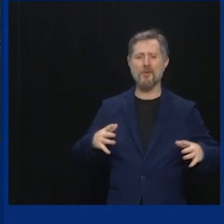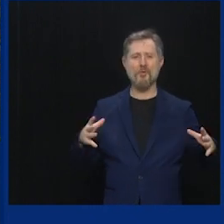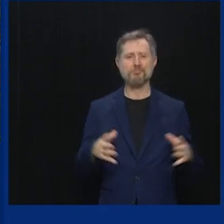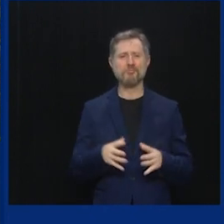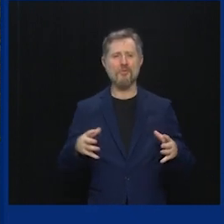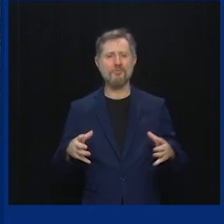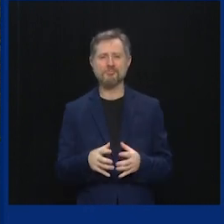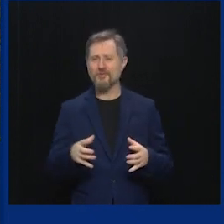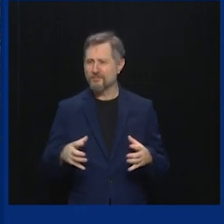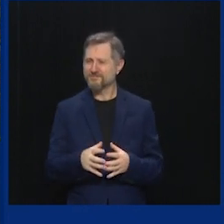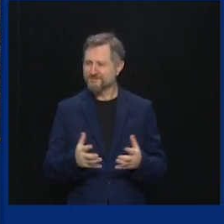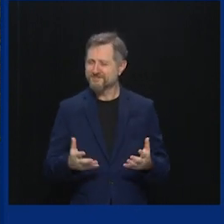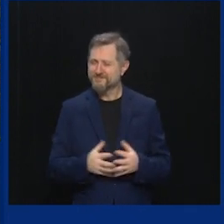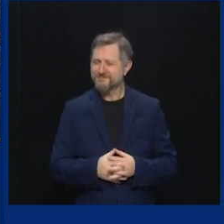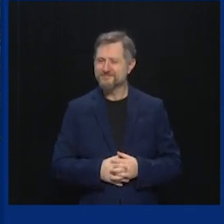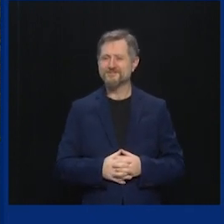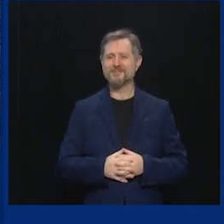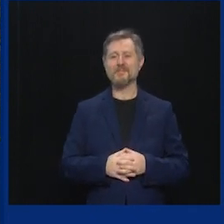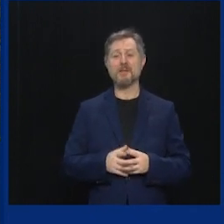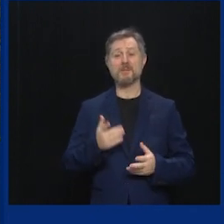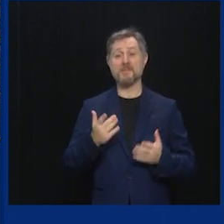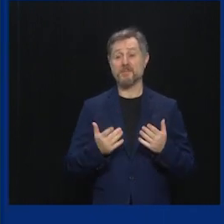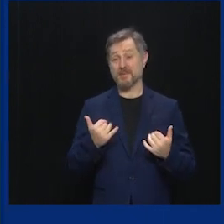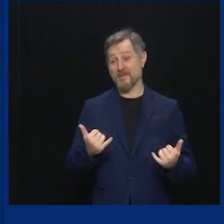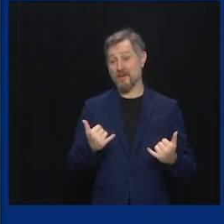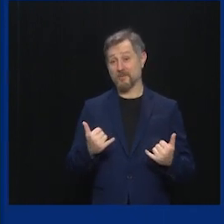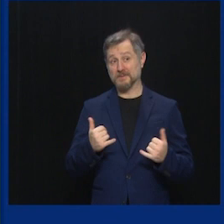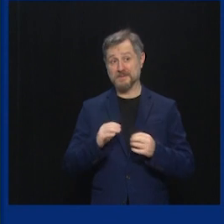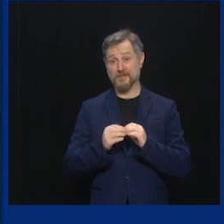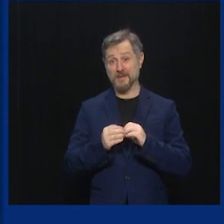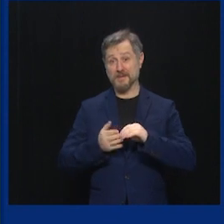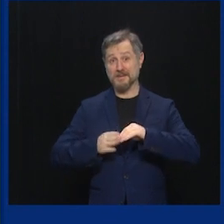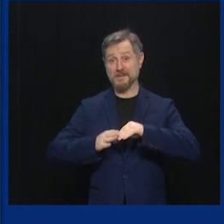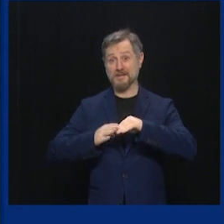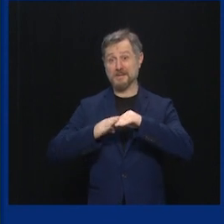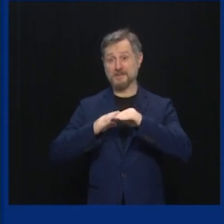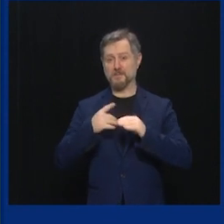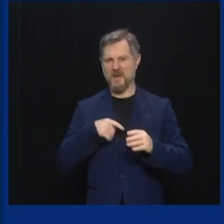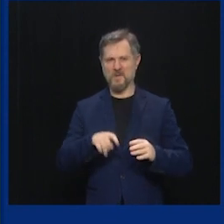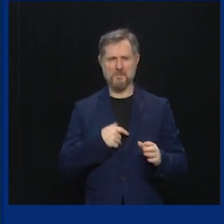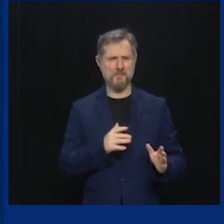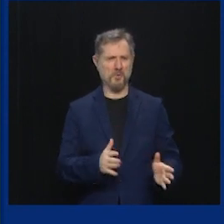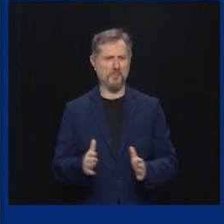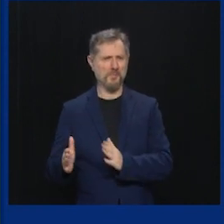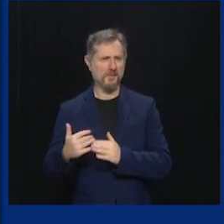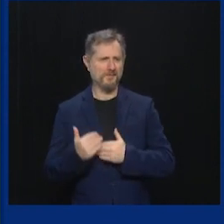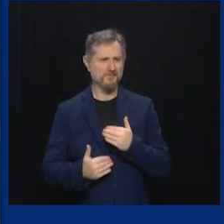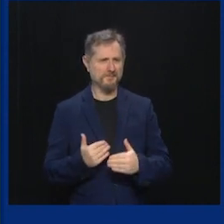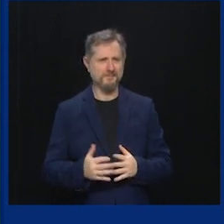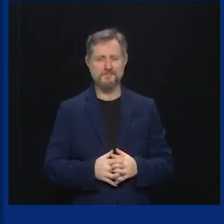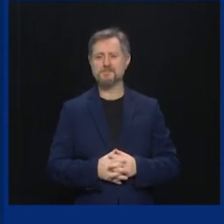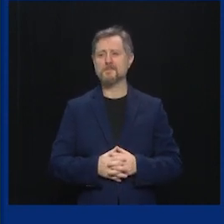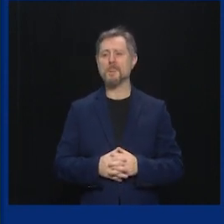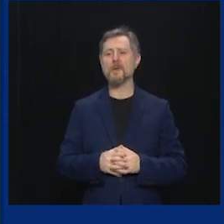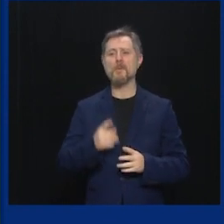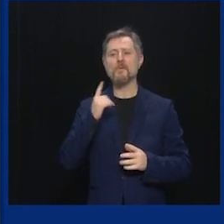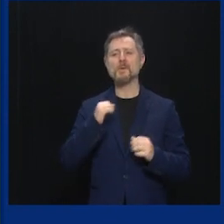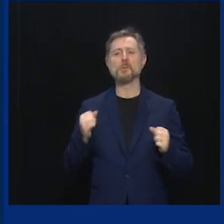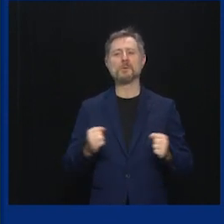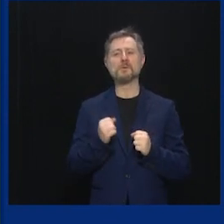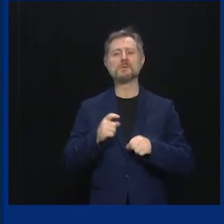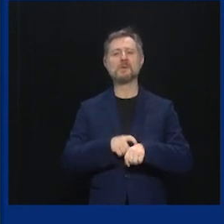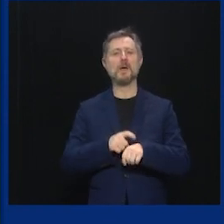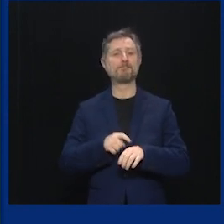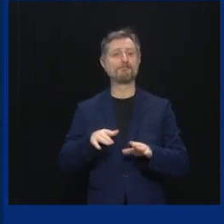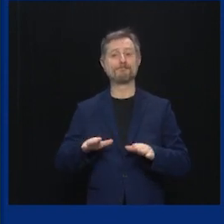here, or we're just at the beginning of it, and that's what we're focused on. So I'm focusing on preparing for the winter spikes.